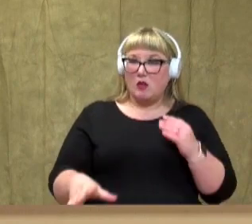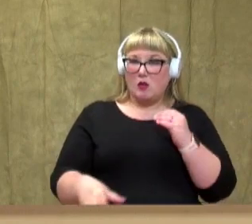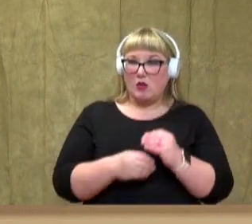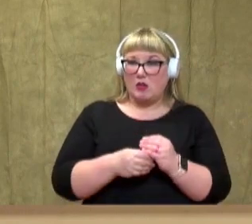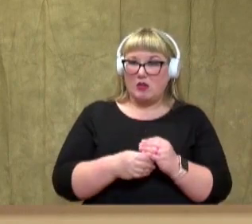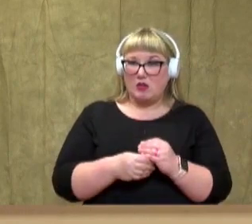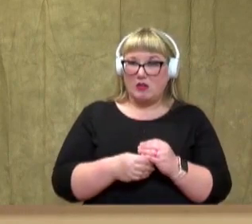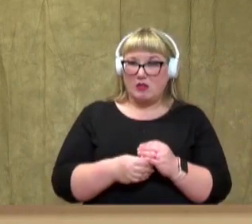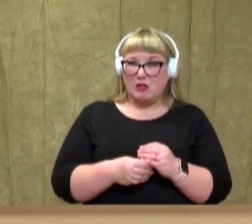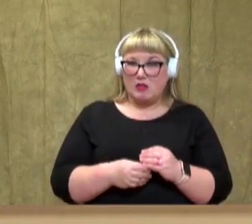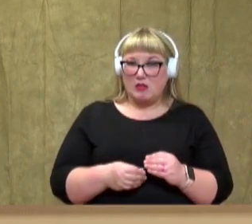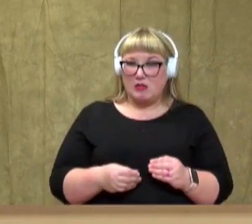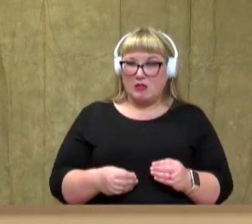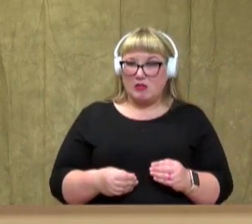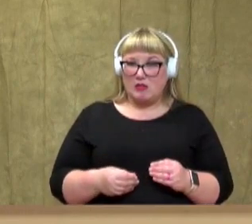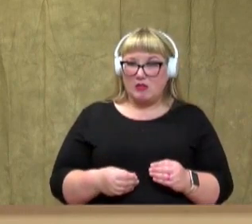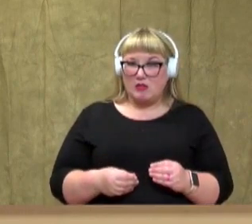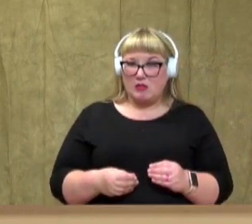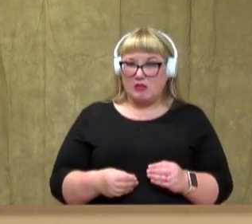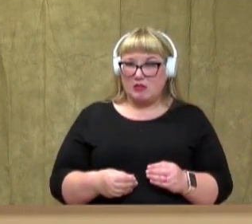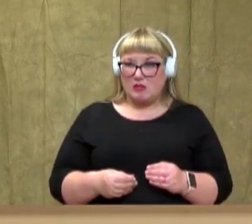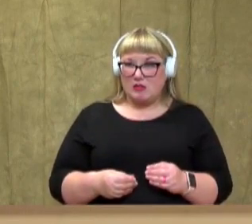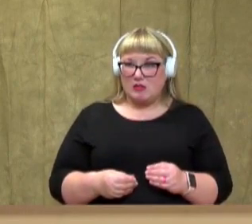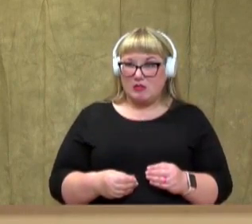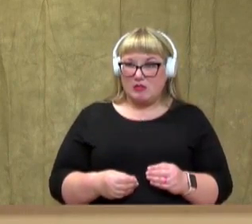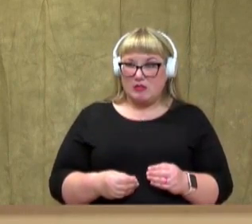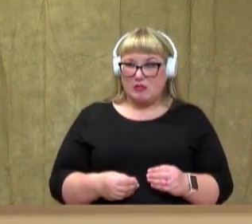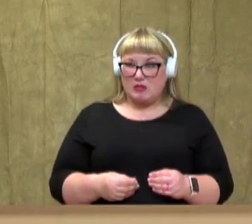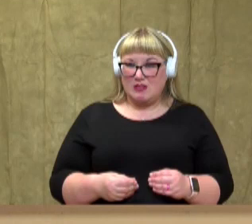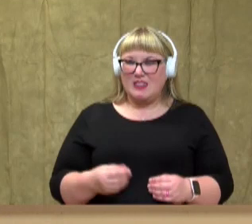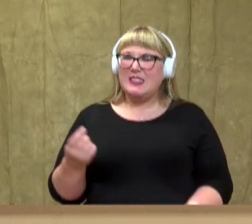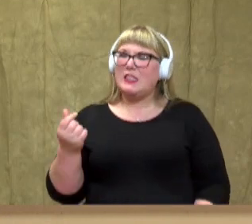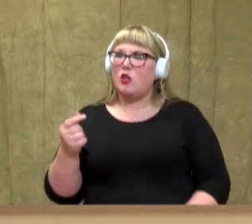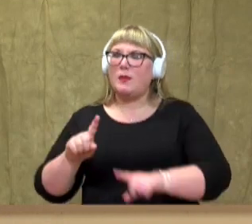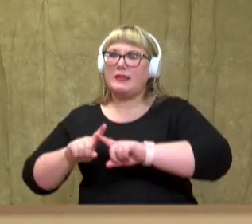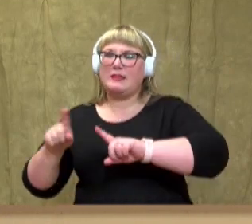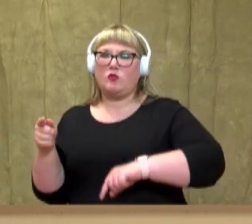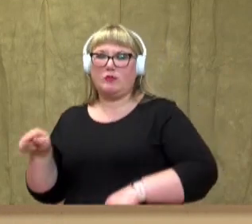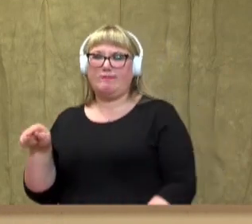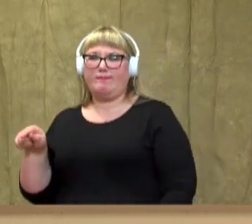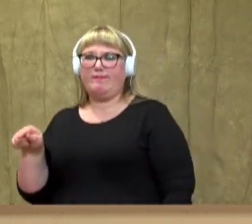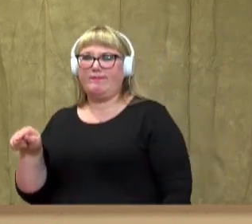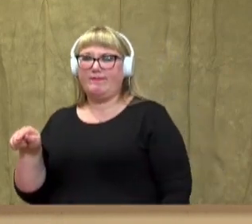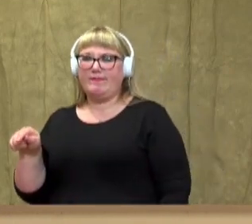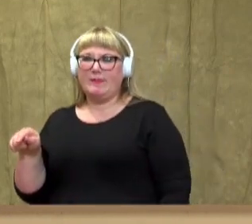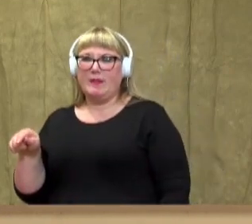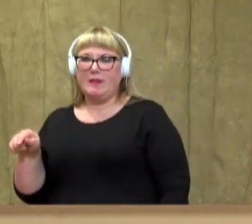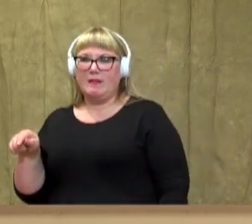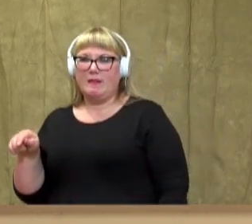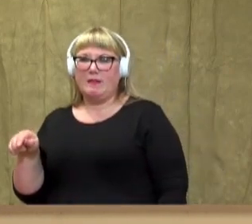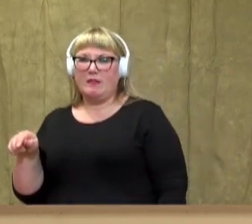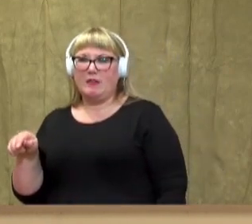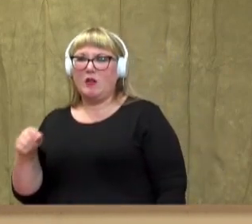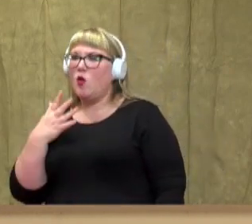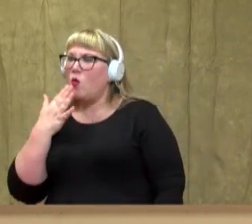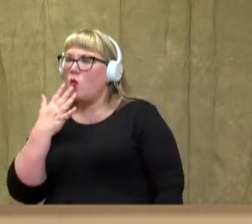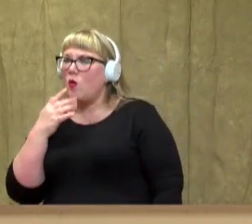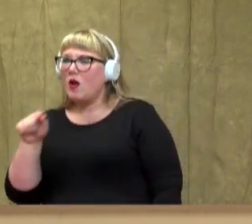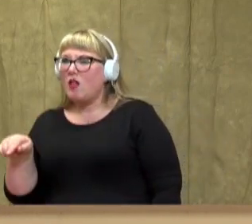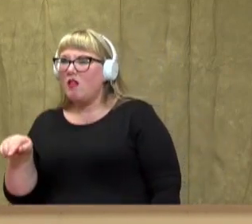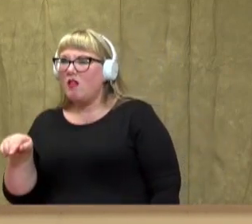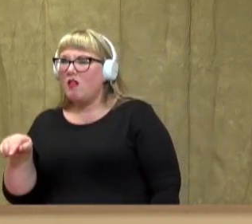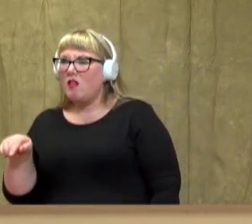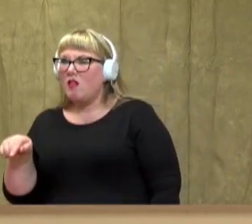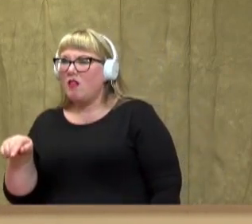added our sounds to the words. Well, here it's a little different. Do you notice what color these two letters